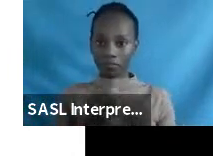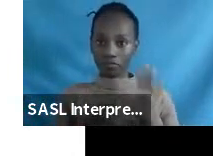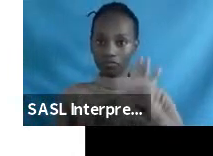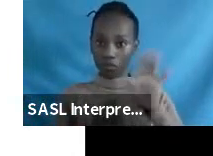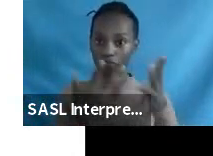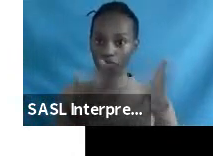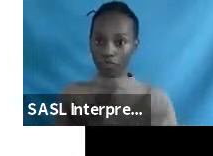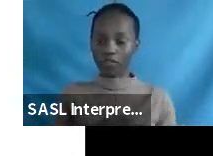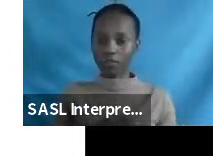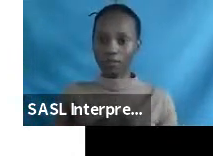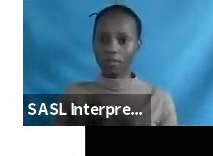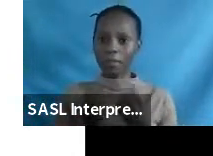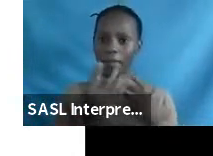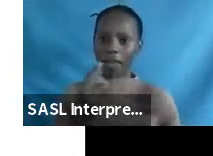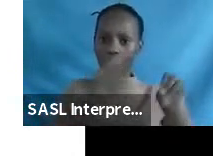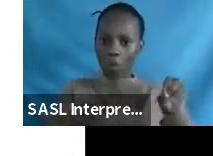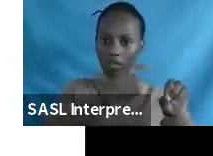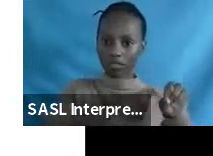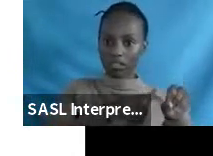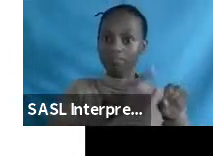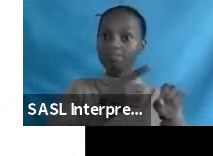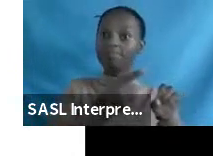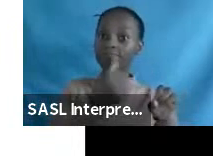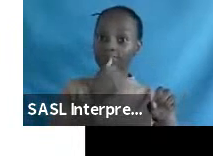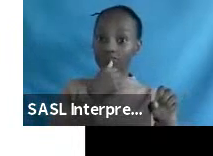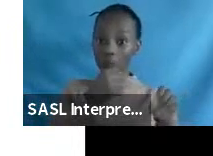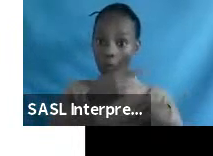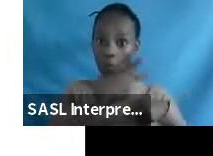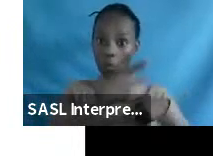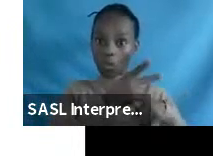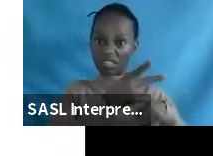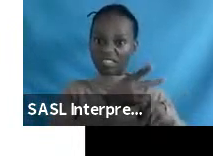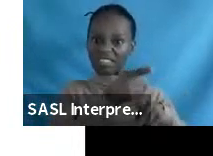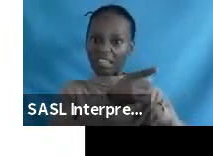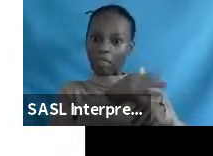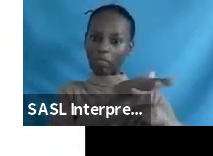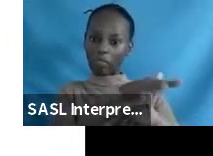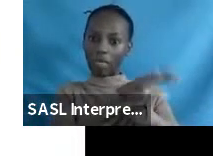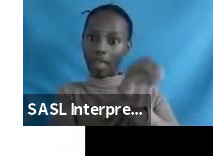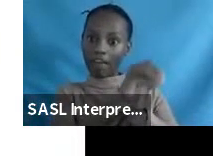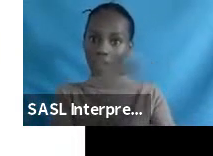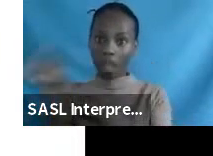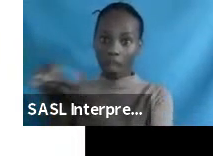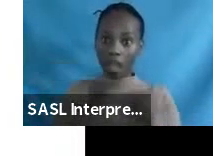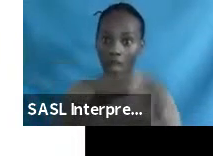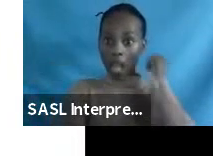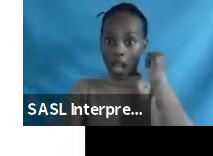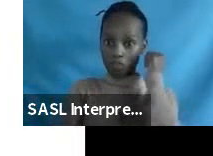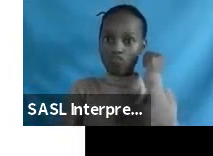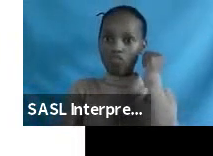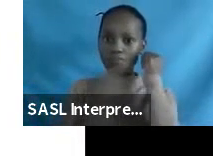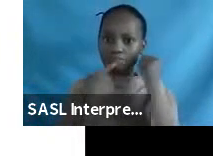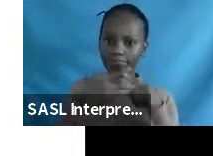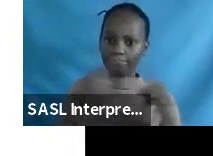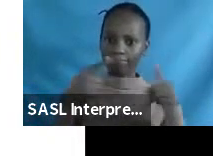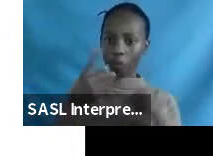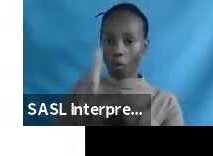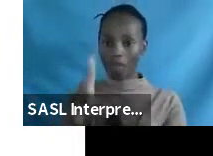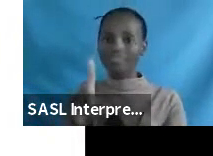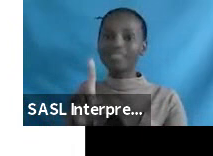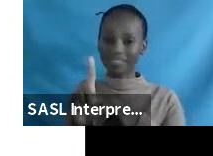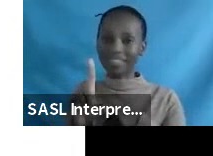Quantities and qualities of the goods that are being brought into the country and being declared for customs purposes is another